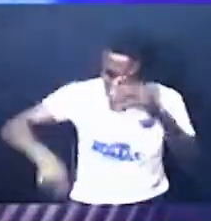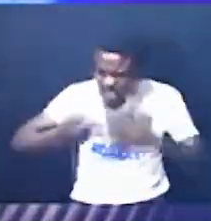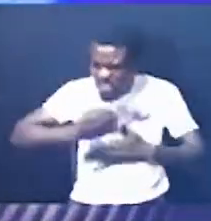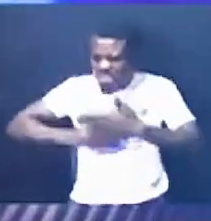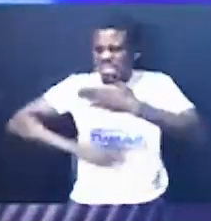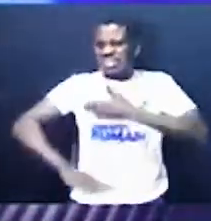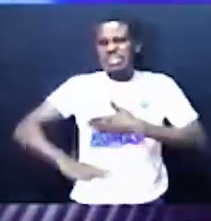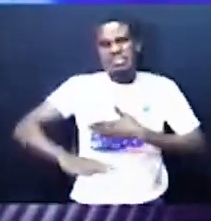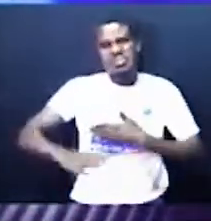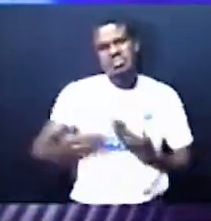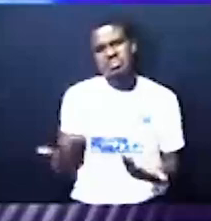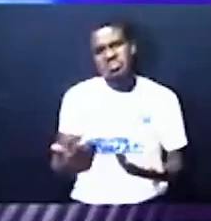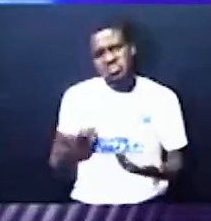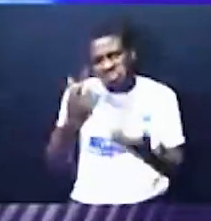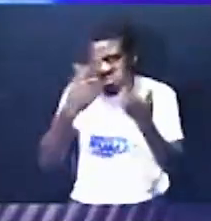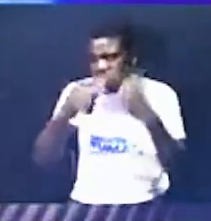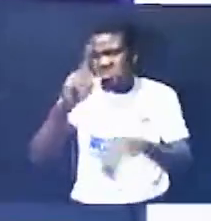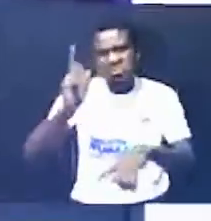the account of your